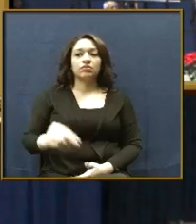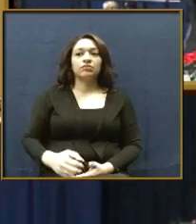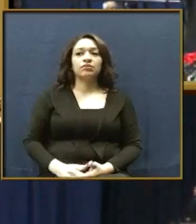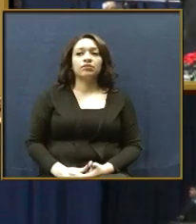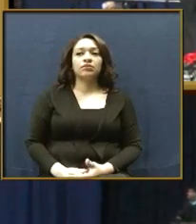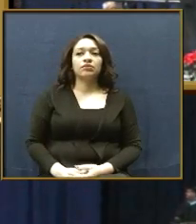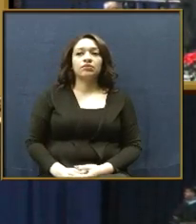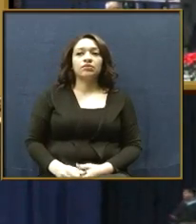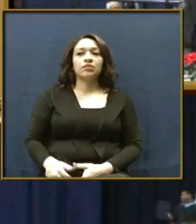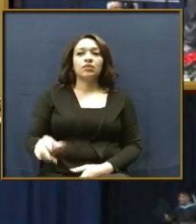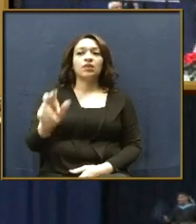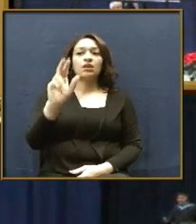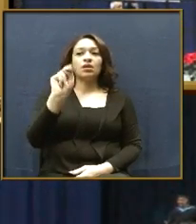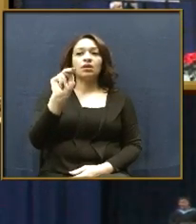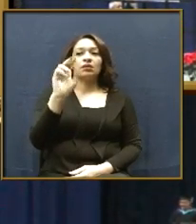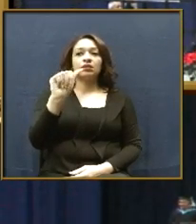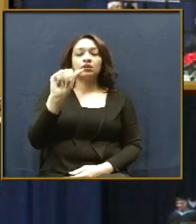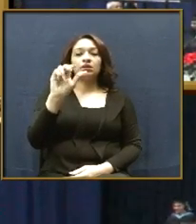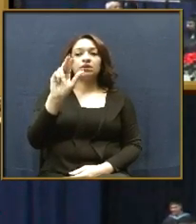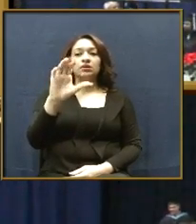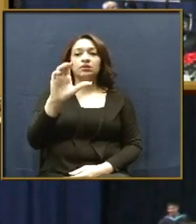Nancy Antonia Connolly.